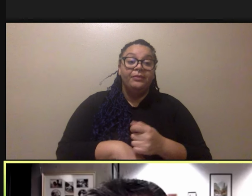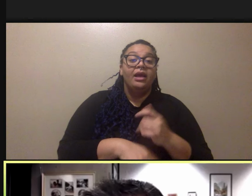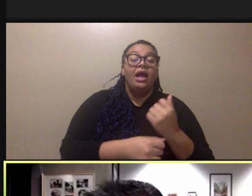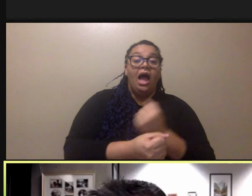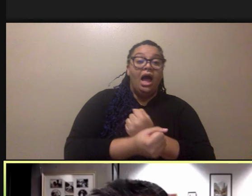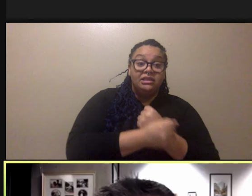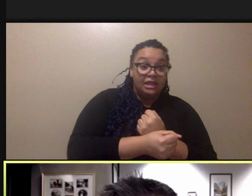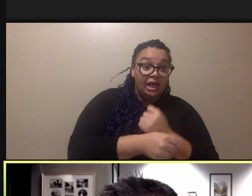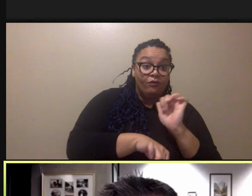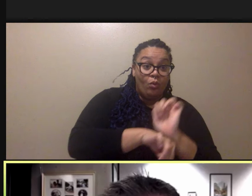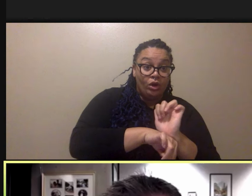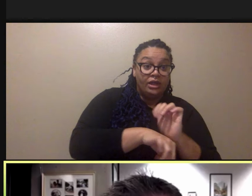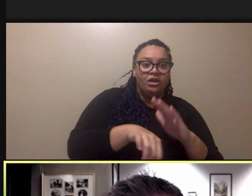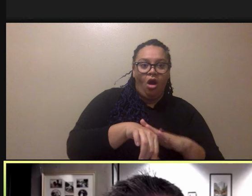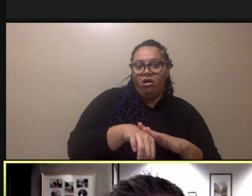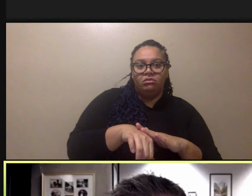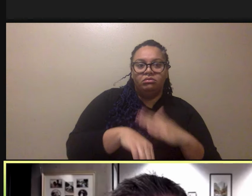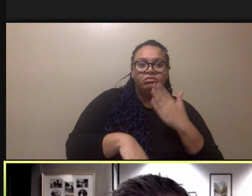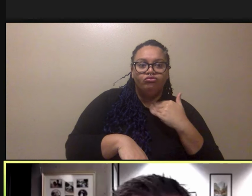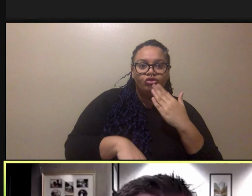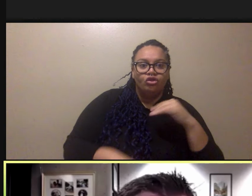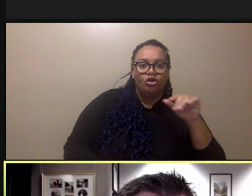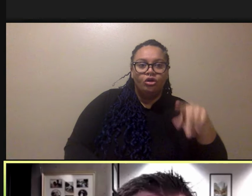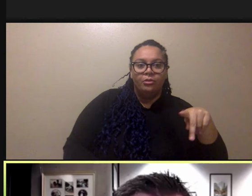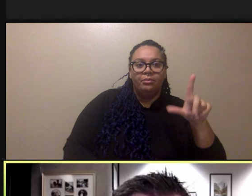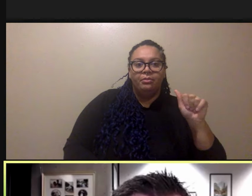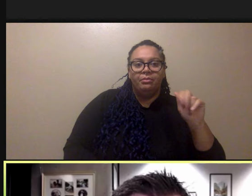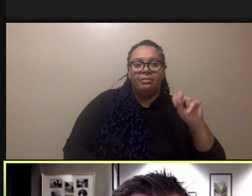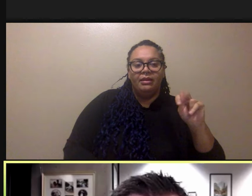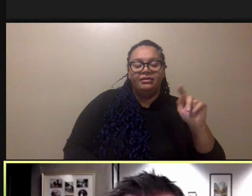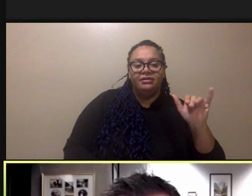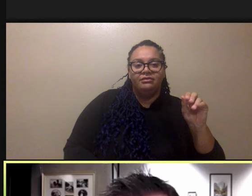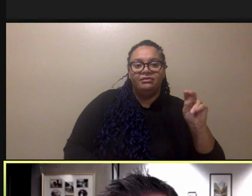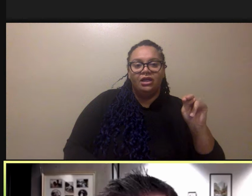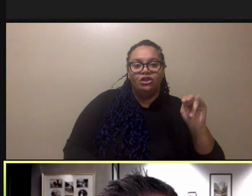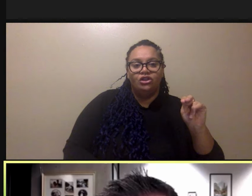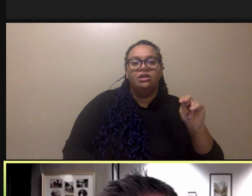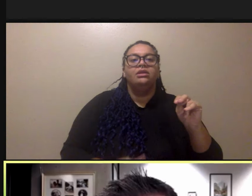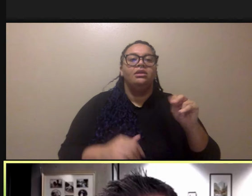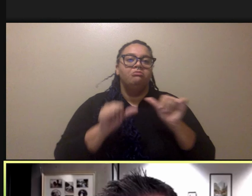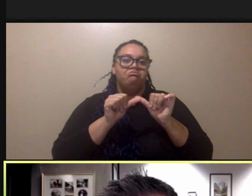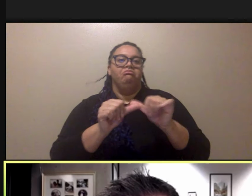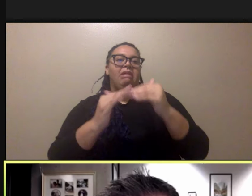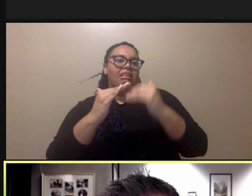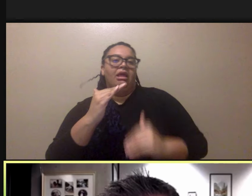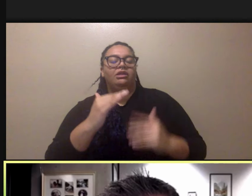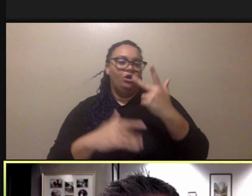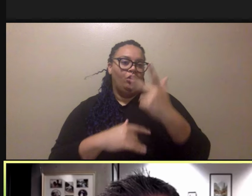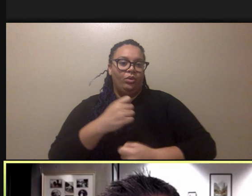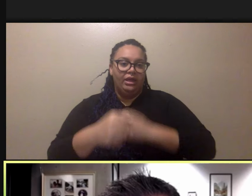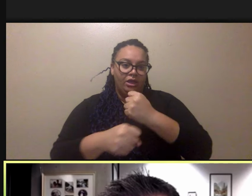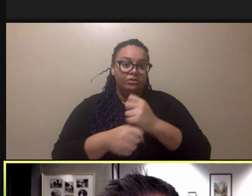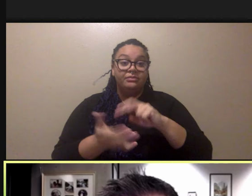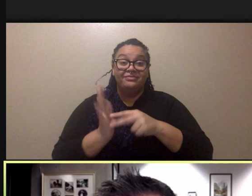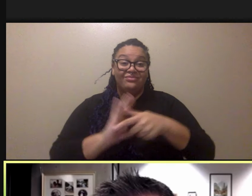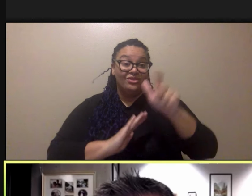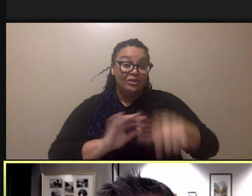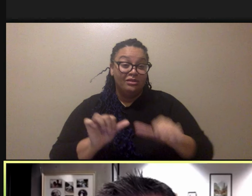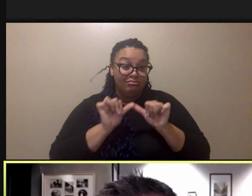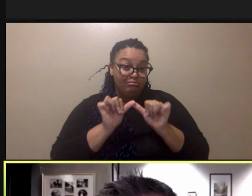plantation lasted less than 3 years. So you needed constant